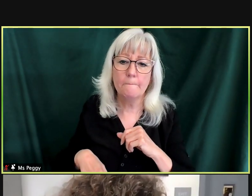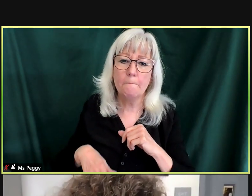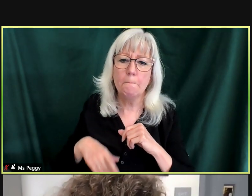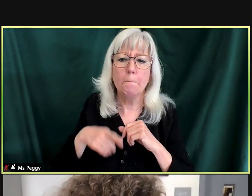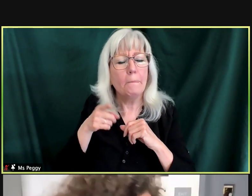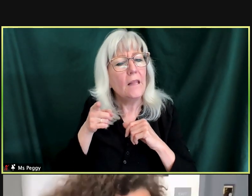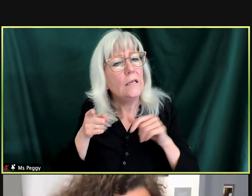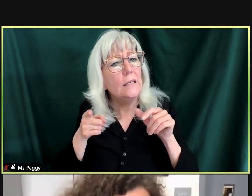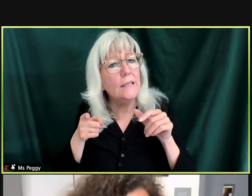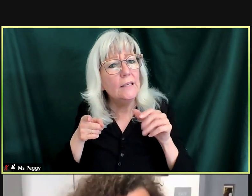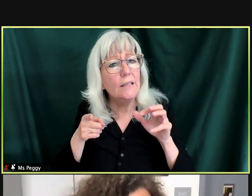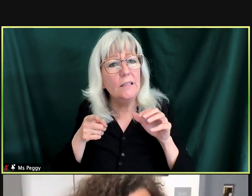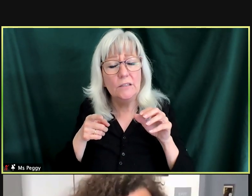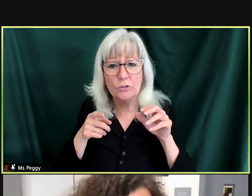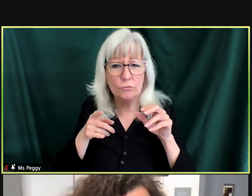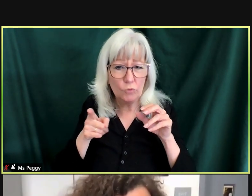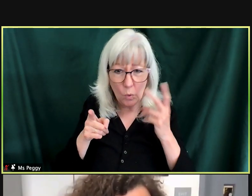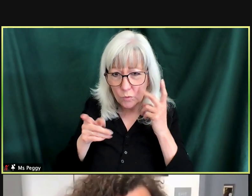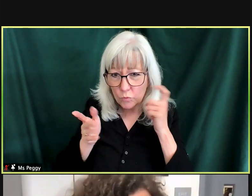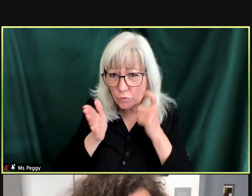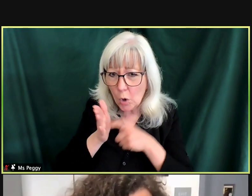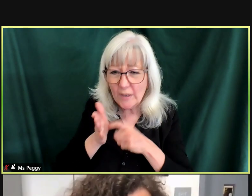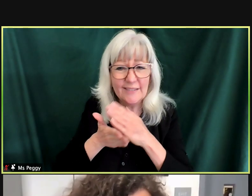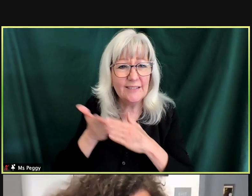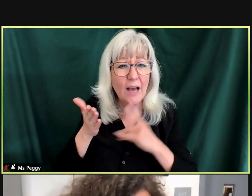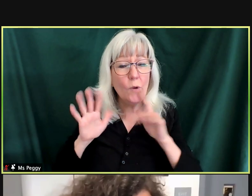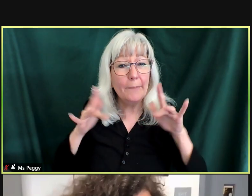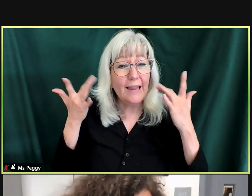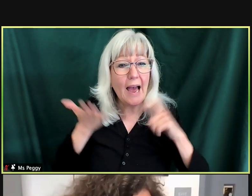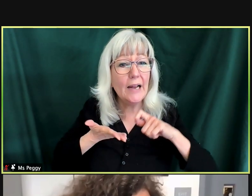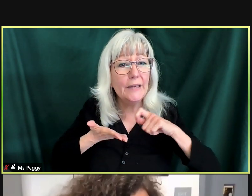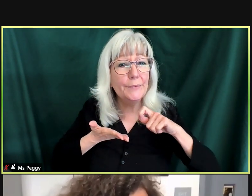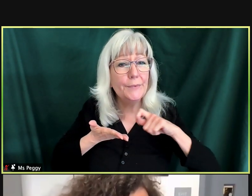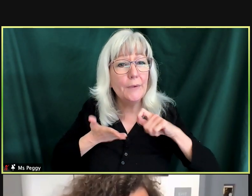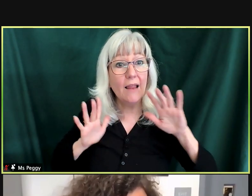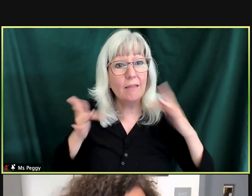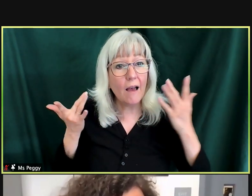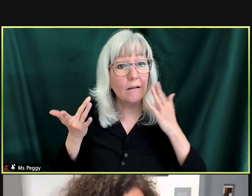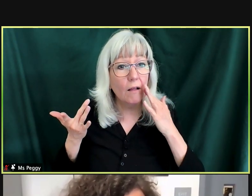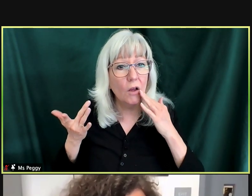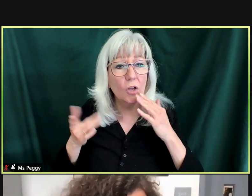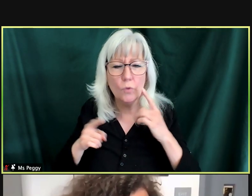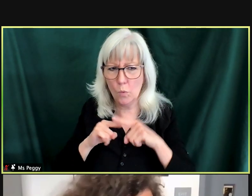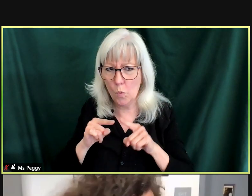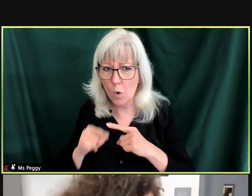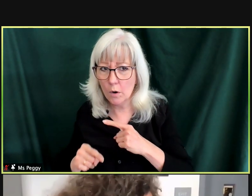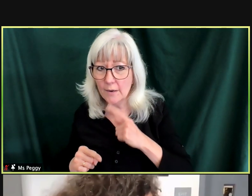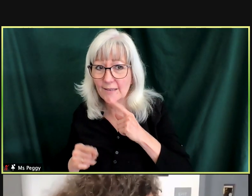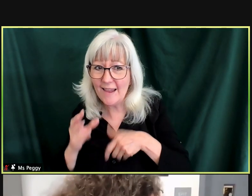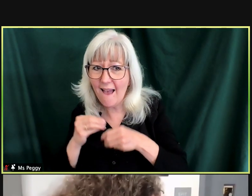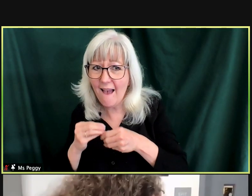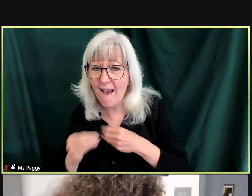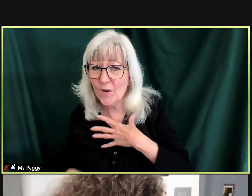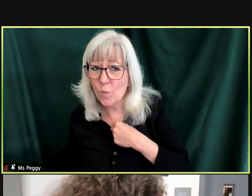how some places you won't press as hard to make lighter colors, or you'll mix white.